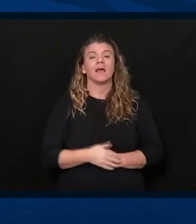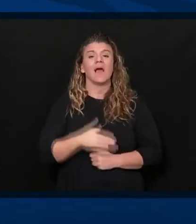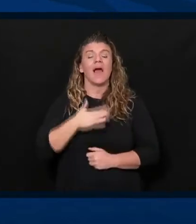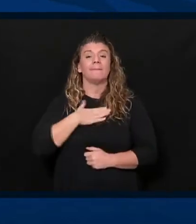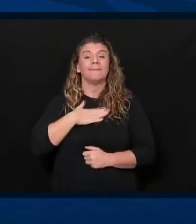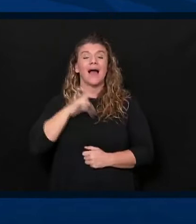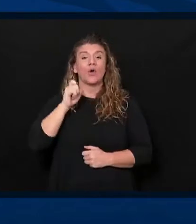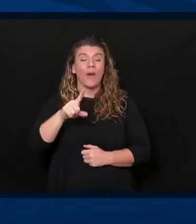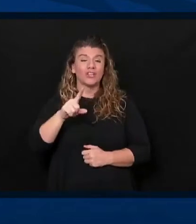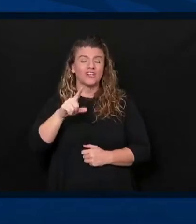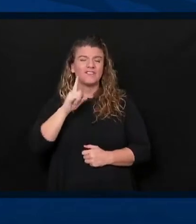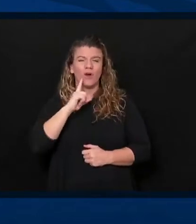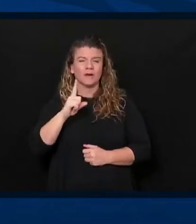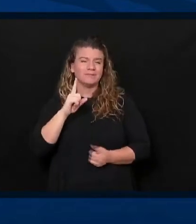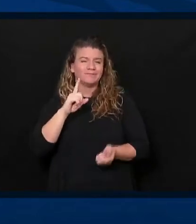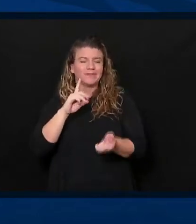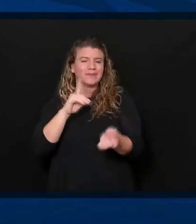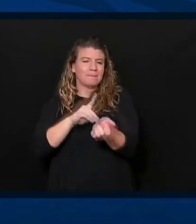Marsh or Dr. Amjad.